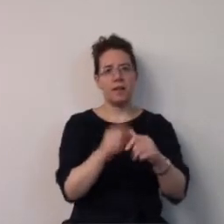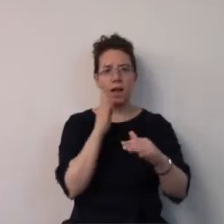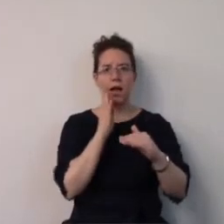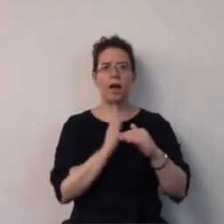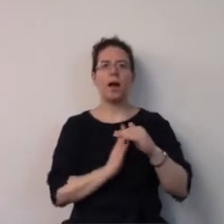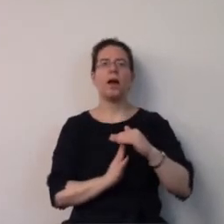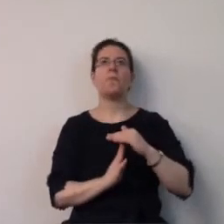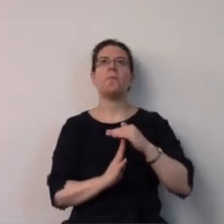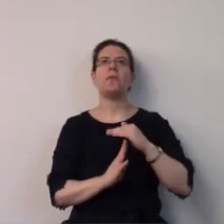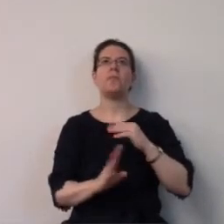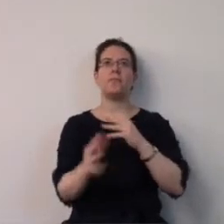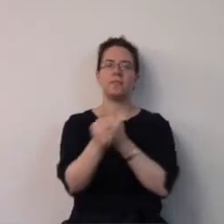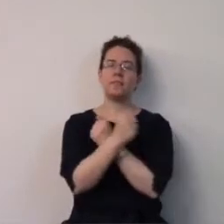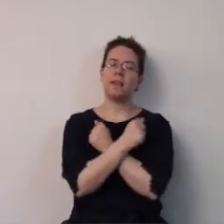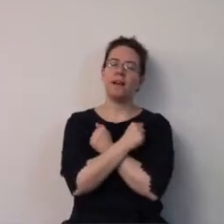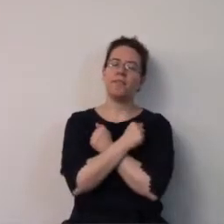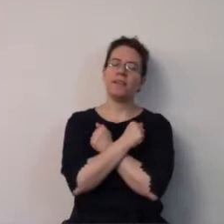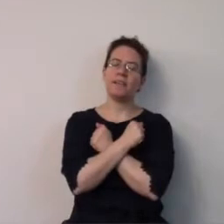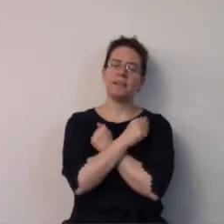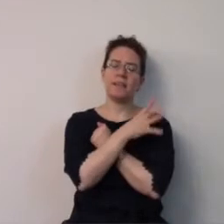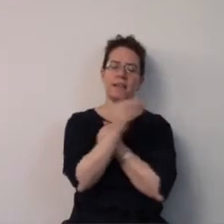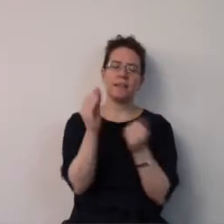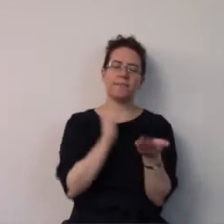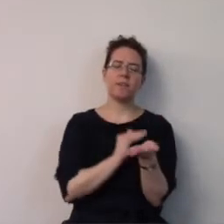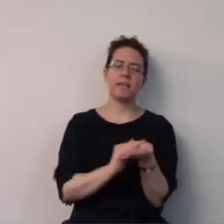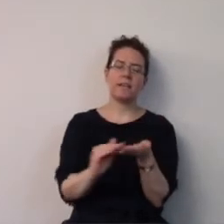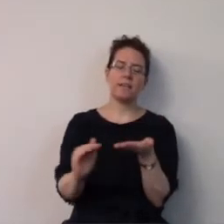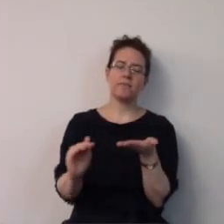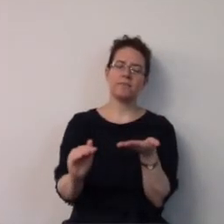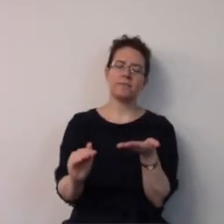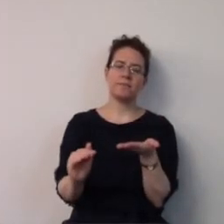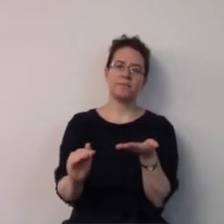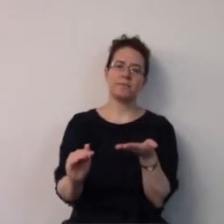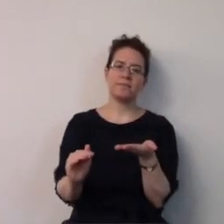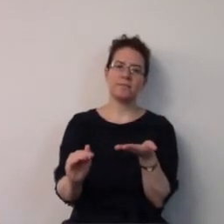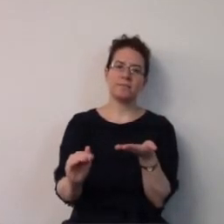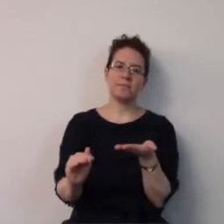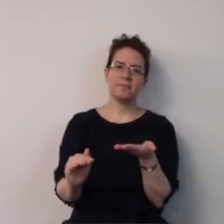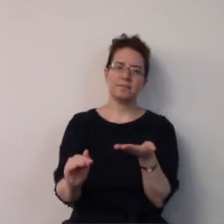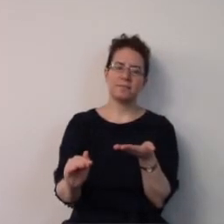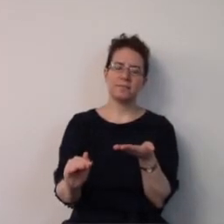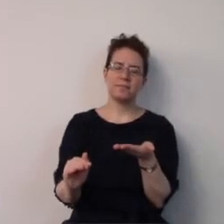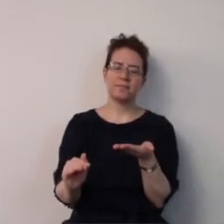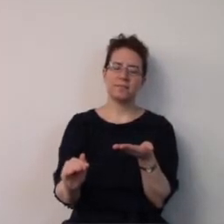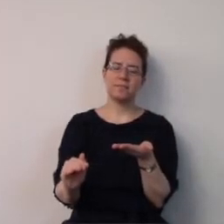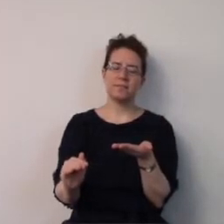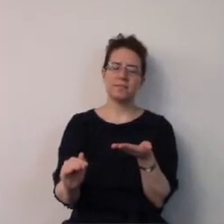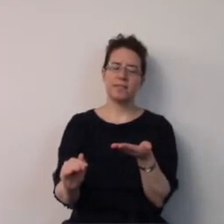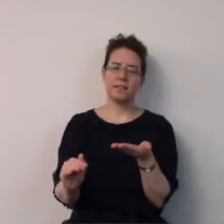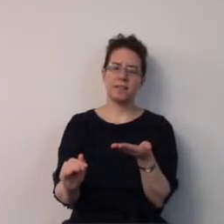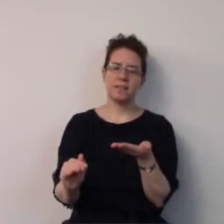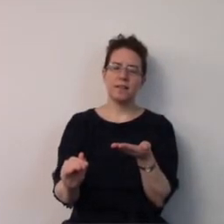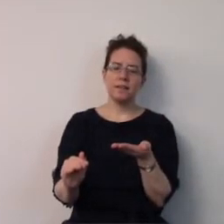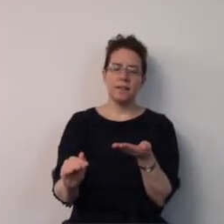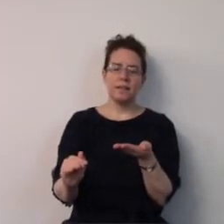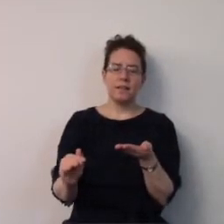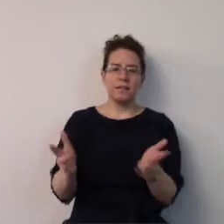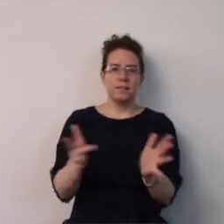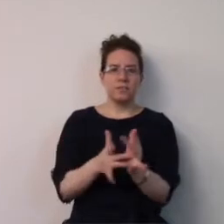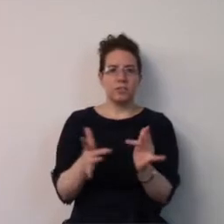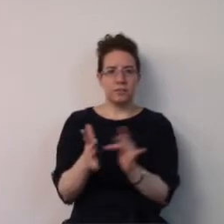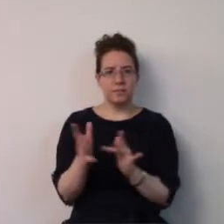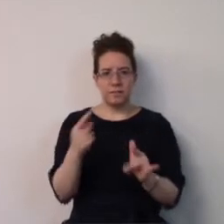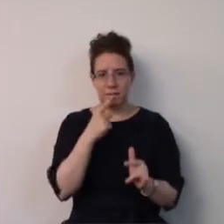lowly, loving, forgiving. That's good. All right. You can never enter the kingdom of heaven at all unless you become like